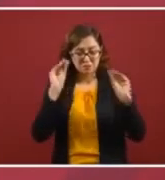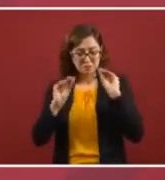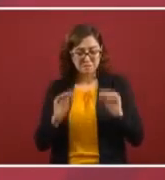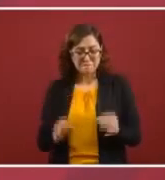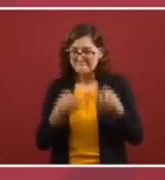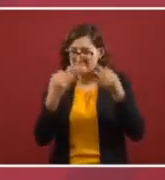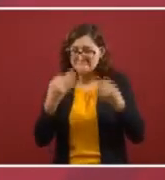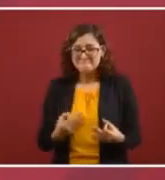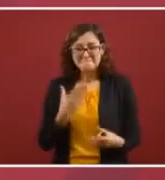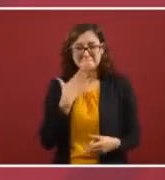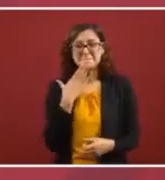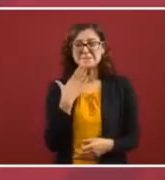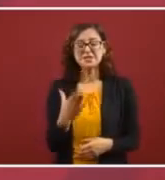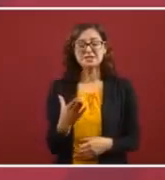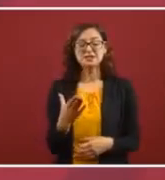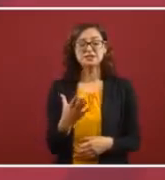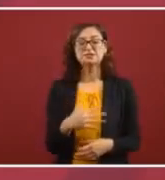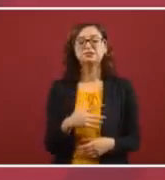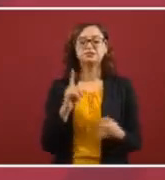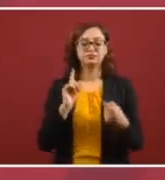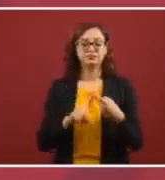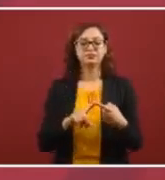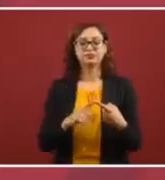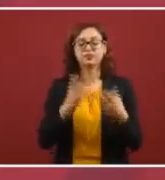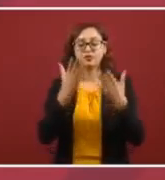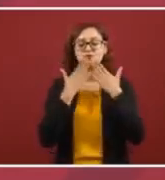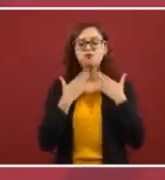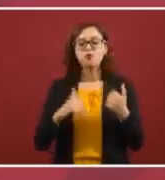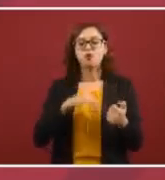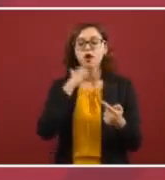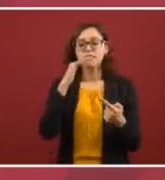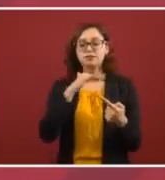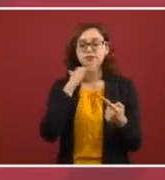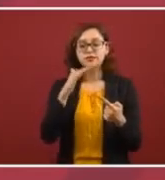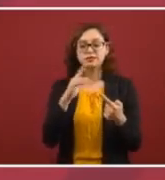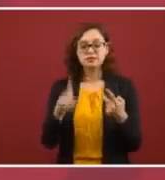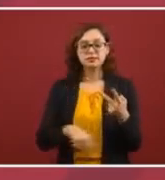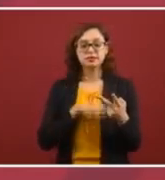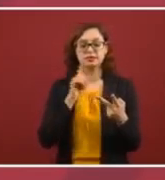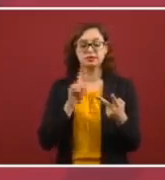And I repeat, if there's no corruption,